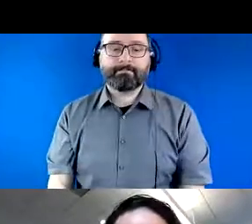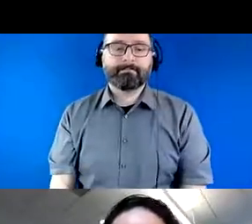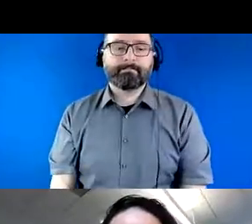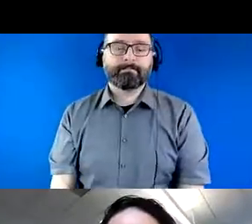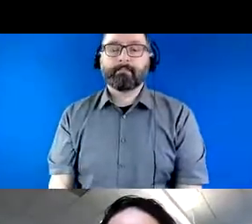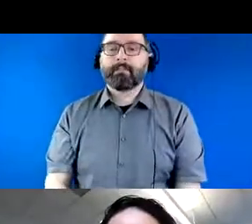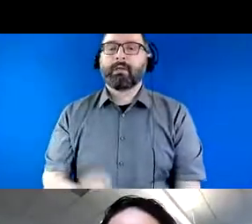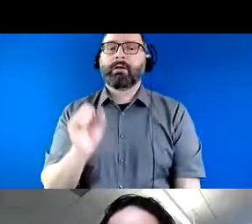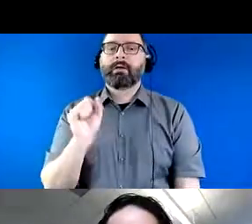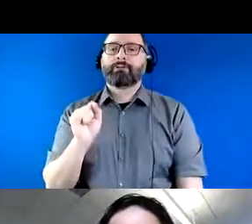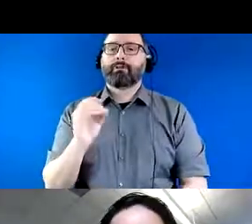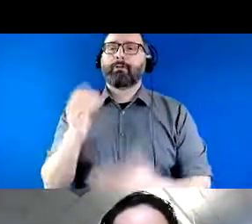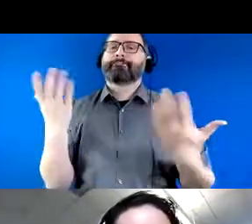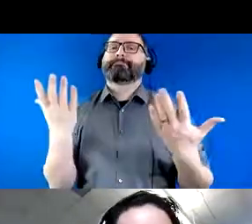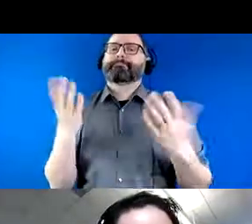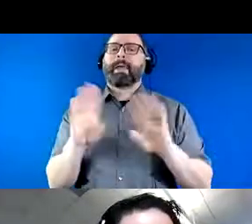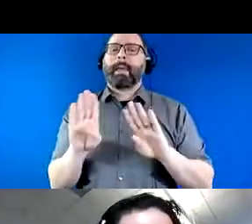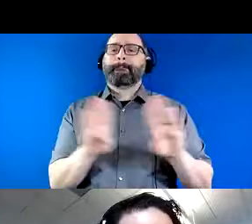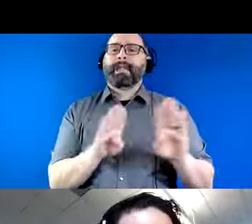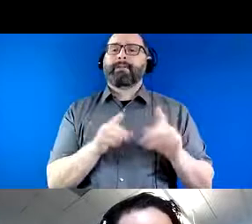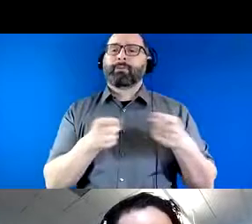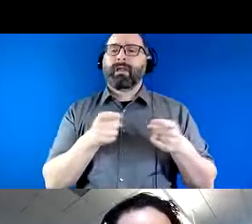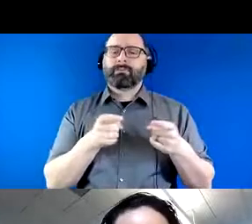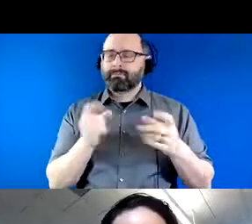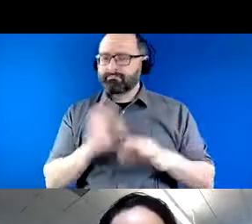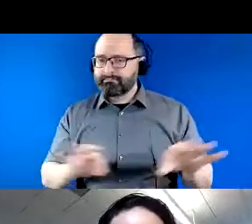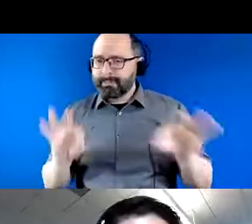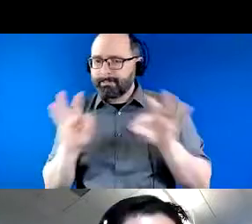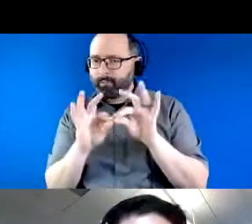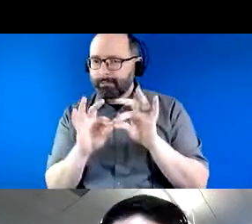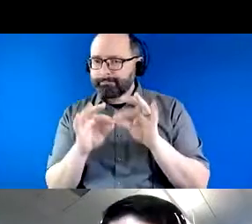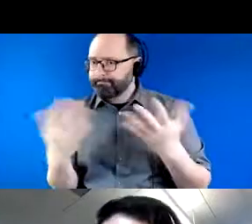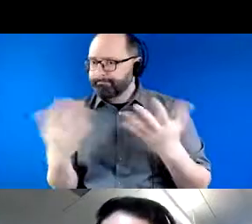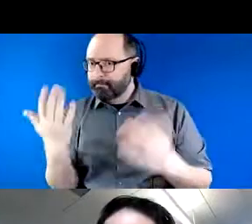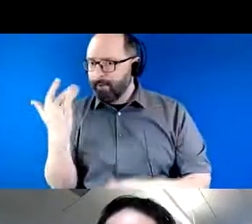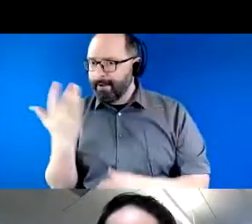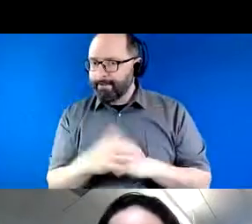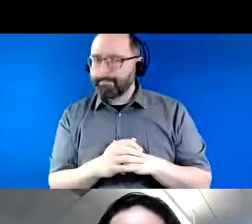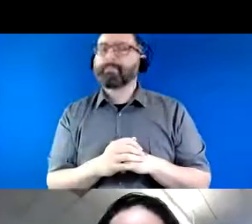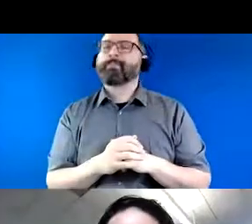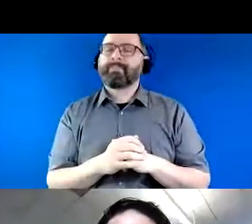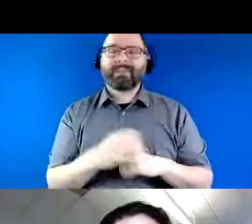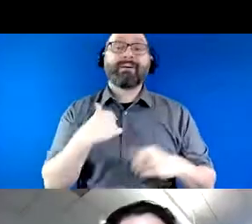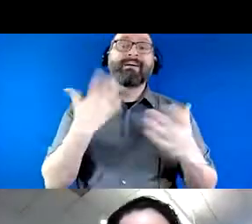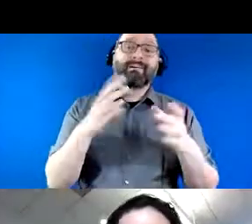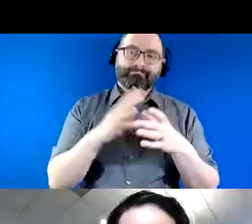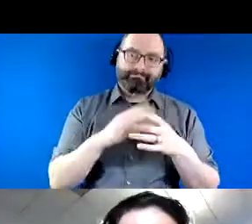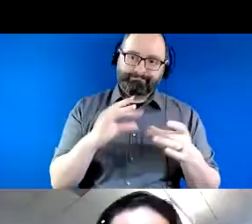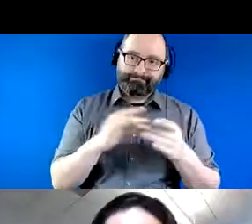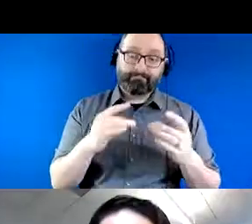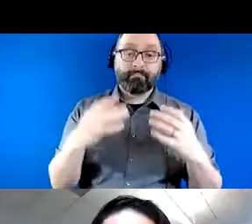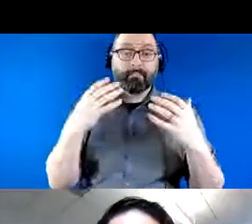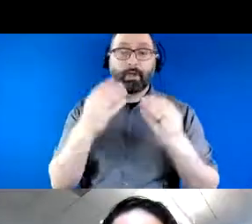So why is behavioral management important? Well, I mentioned this at the beginning. There is no